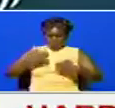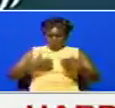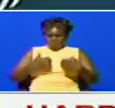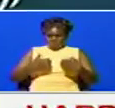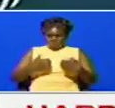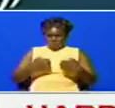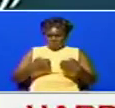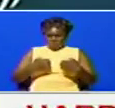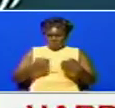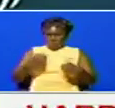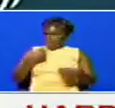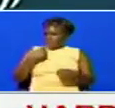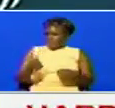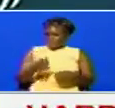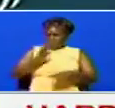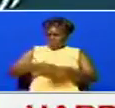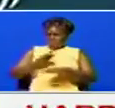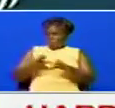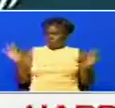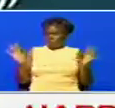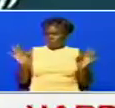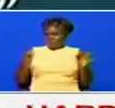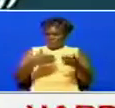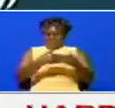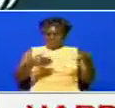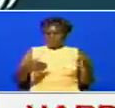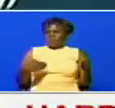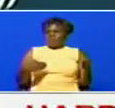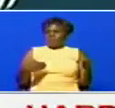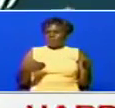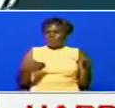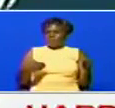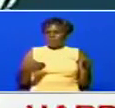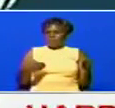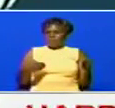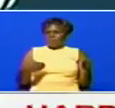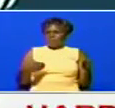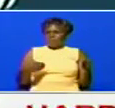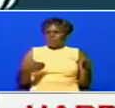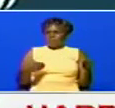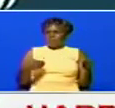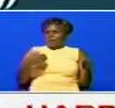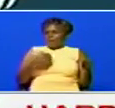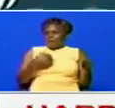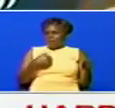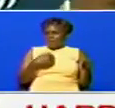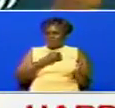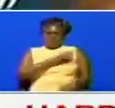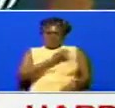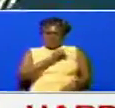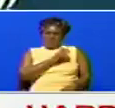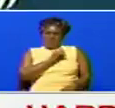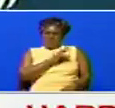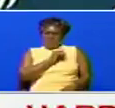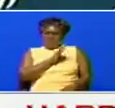say that was a very good surprise, because before that, we hear that there was some fear. People reconnect